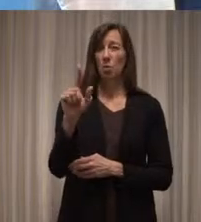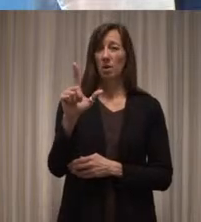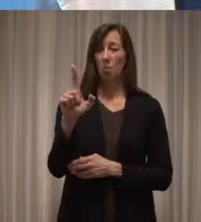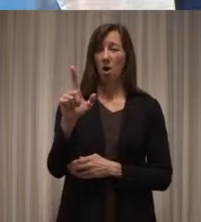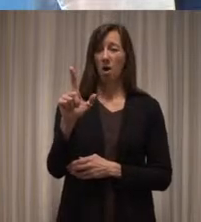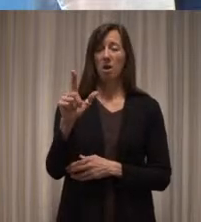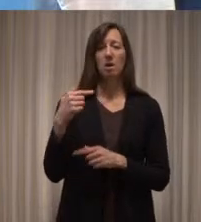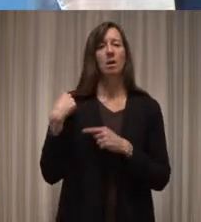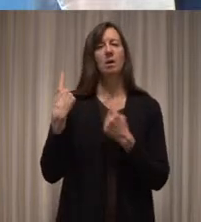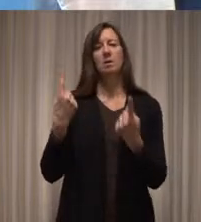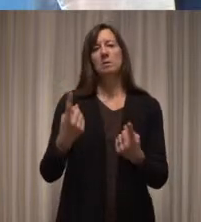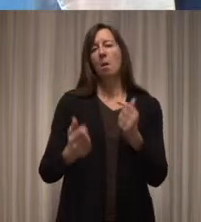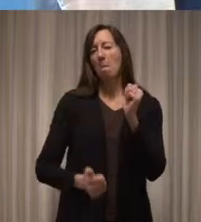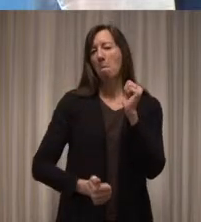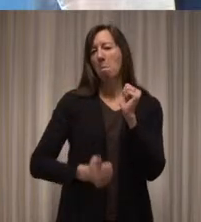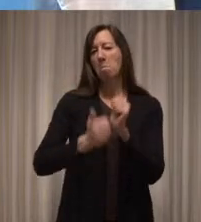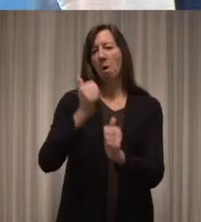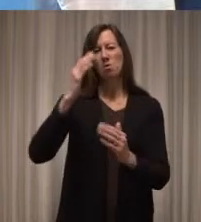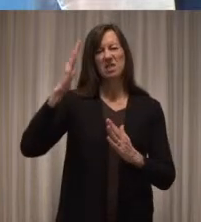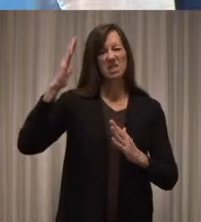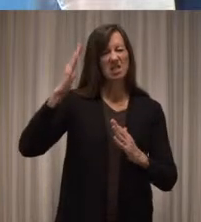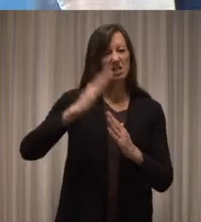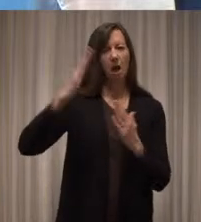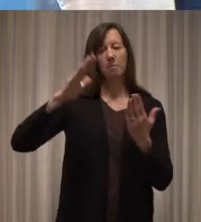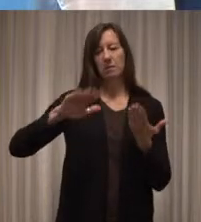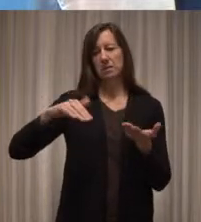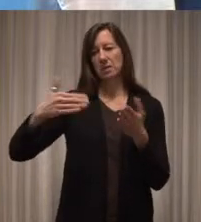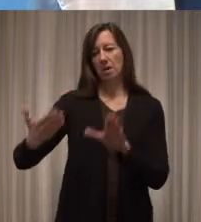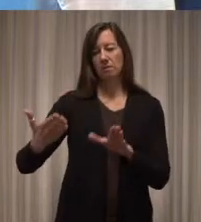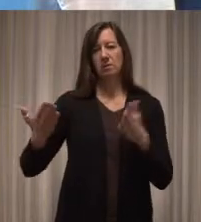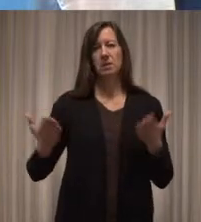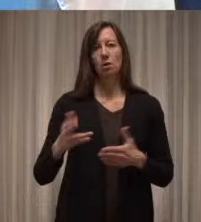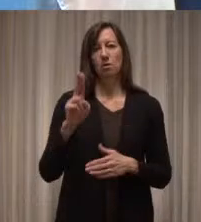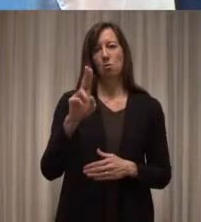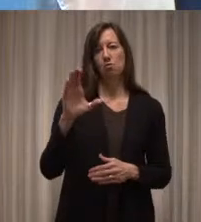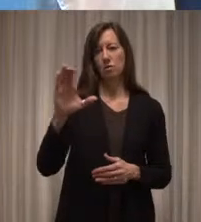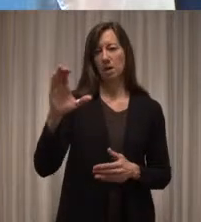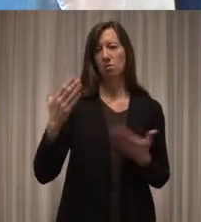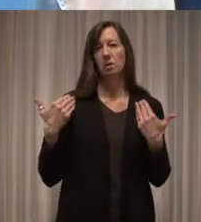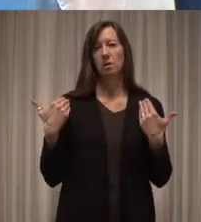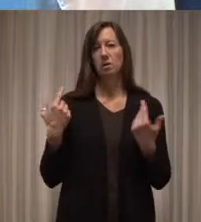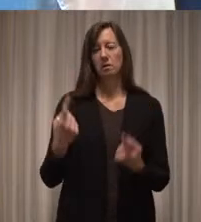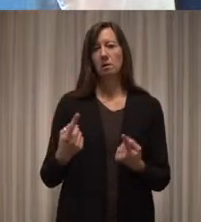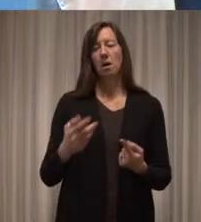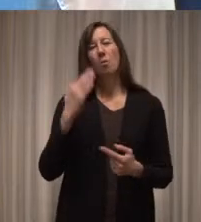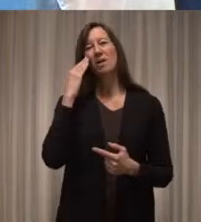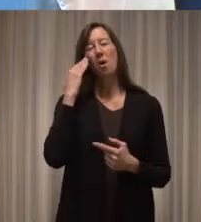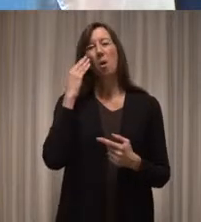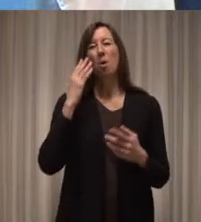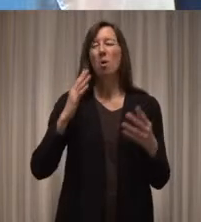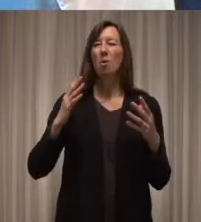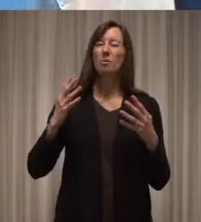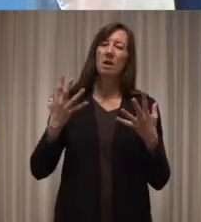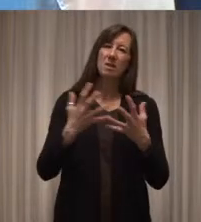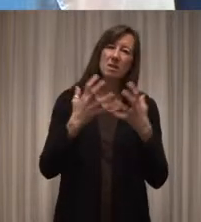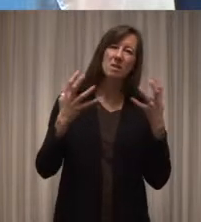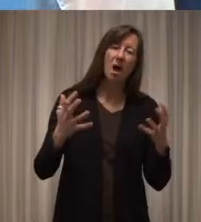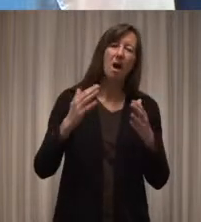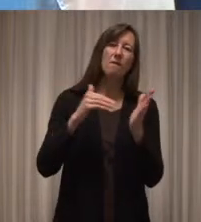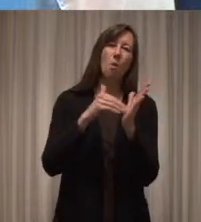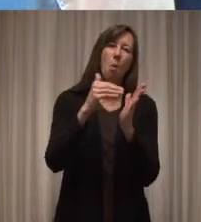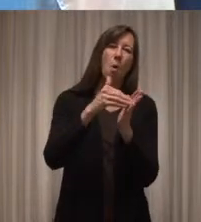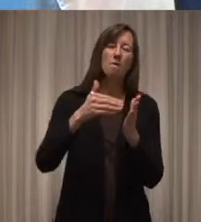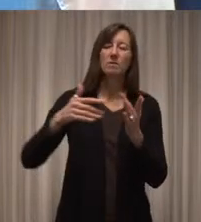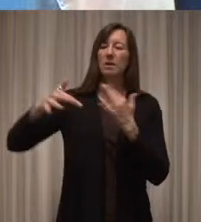we believe, of a series of holiday-related gatherings, even going all the way back to Halloween, building in Thanksgiving, and building